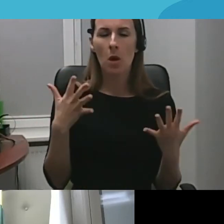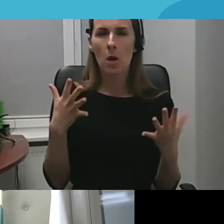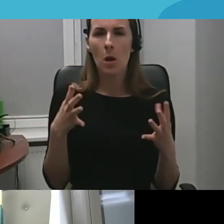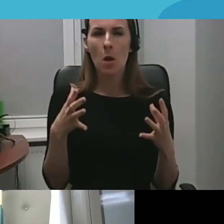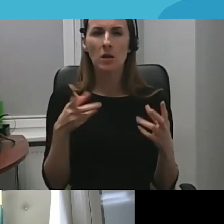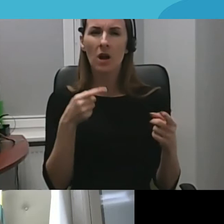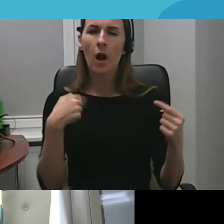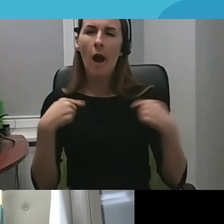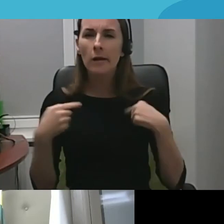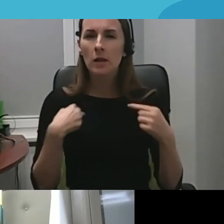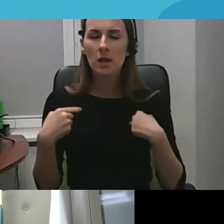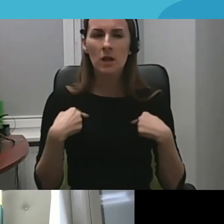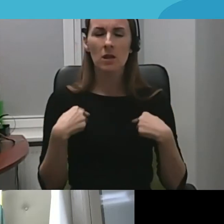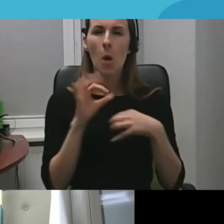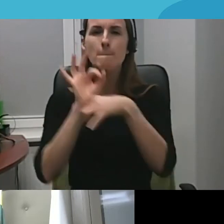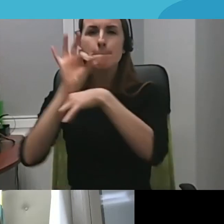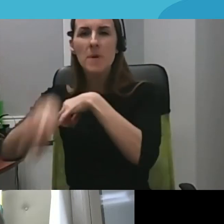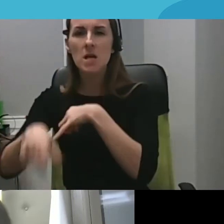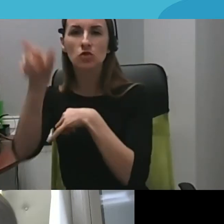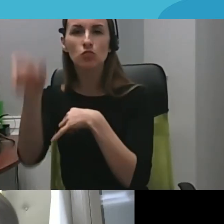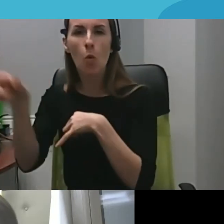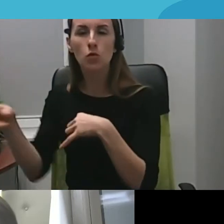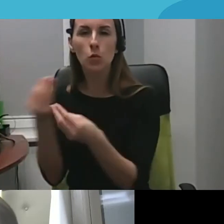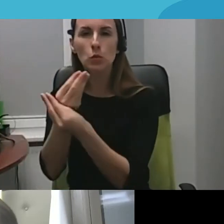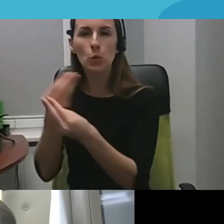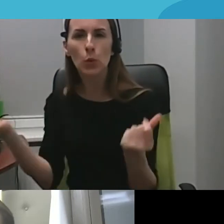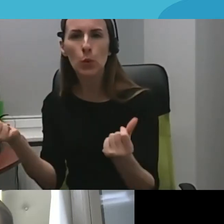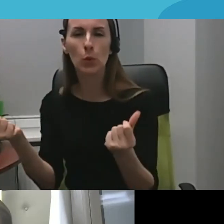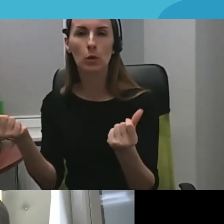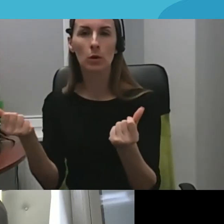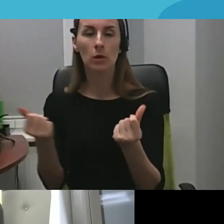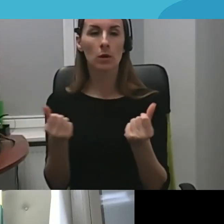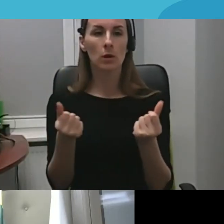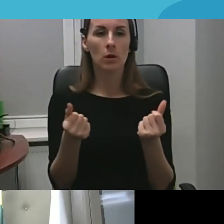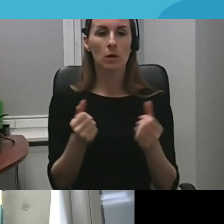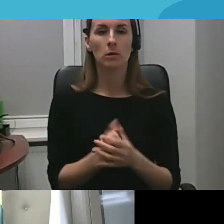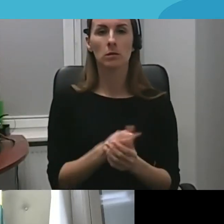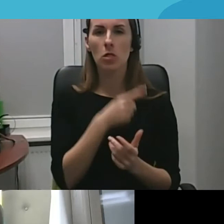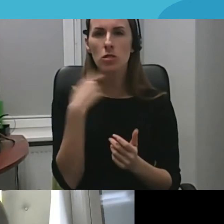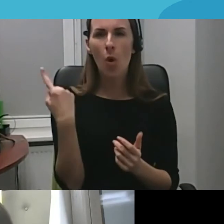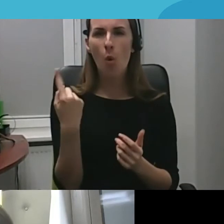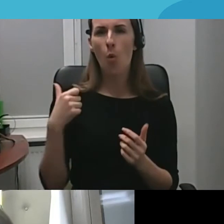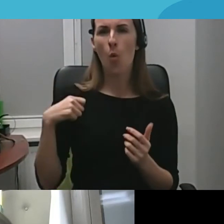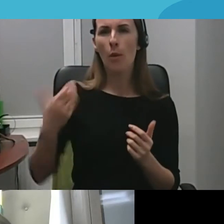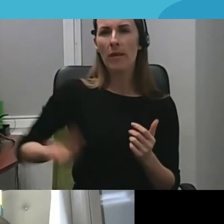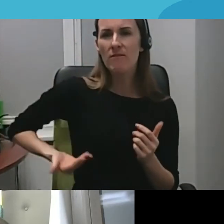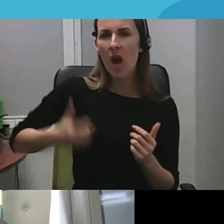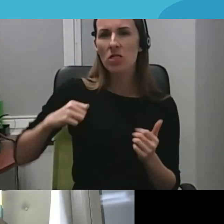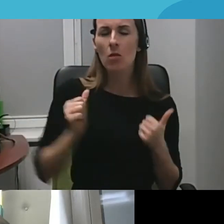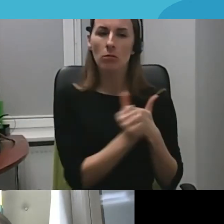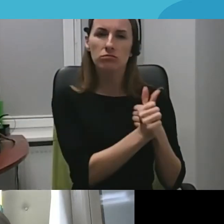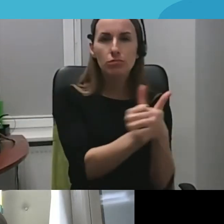as massive persecution of populations on political grounds.